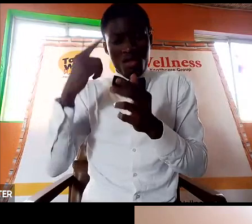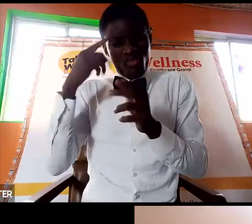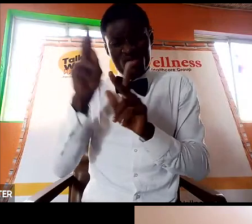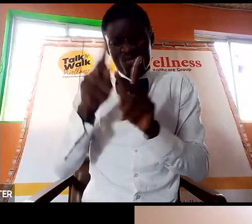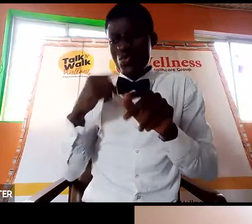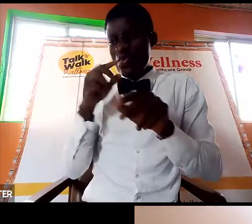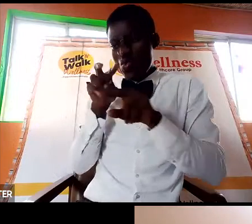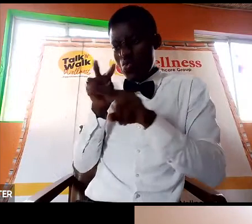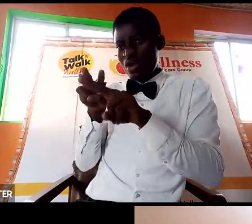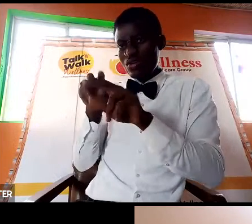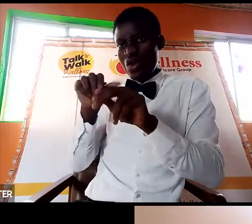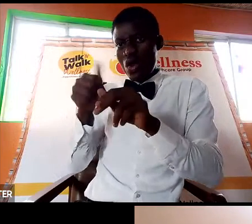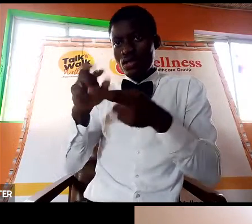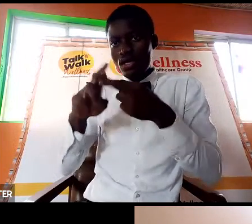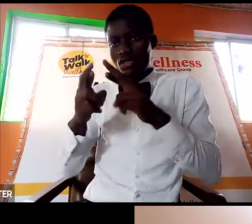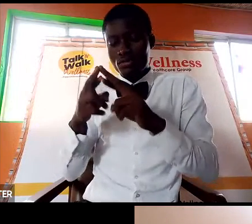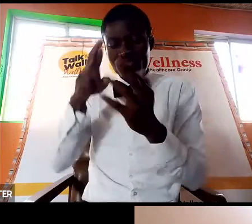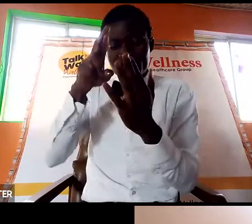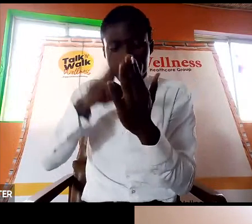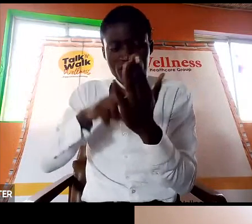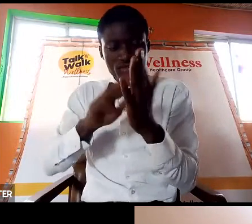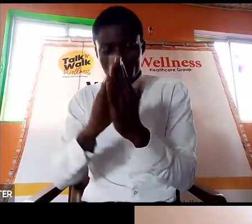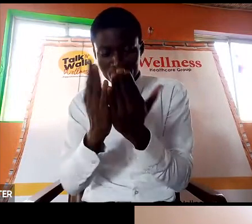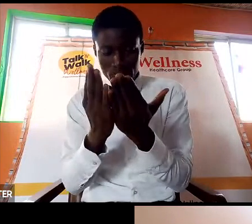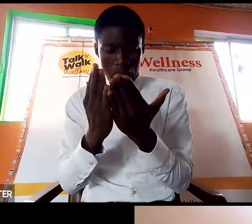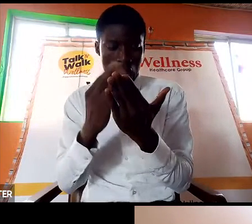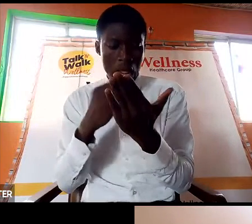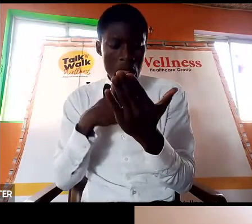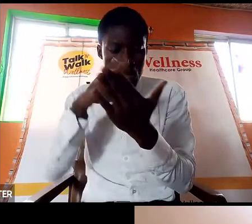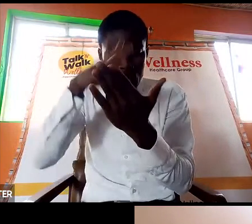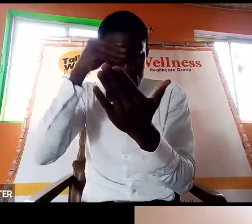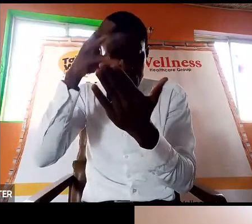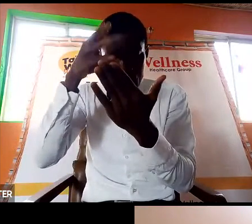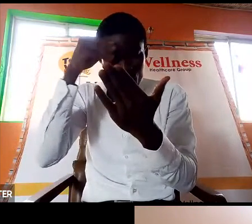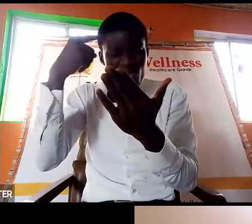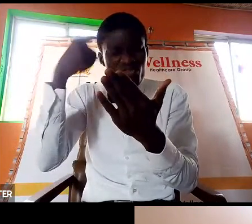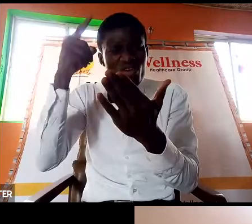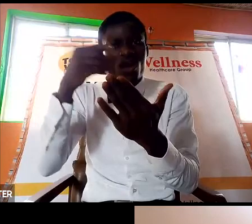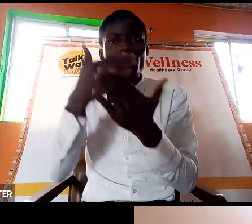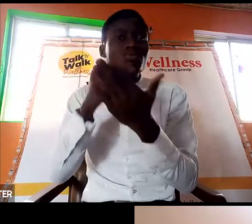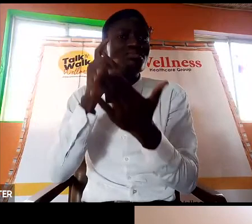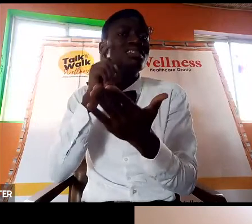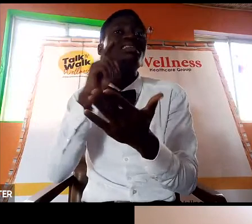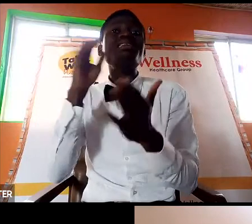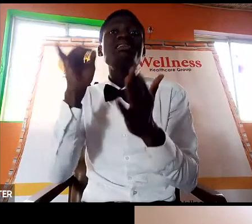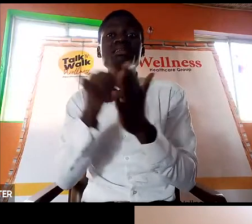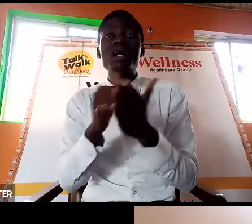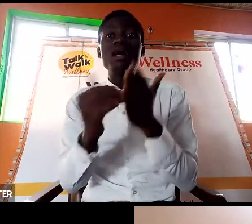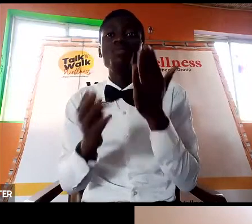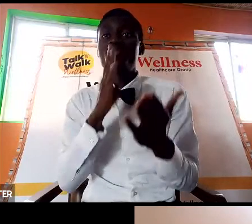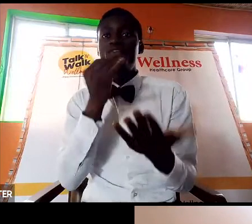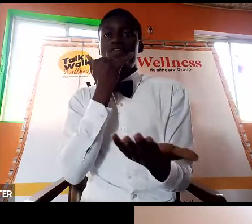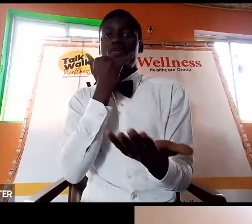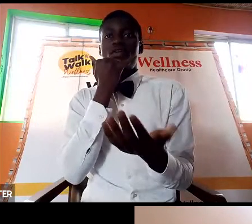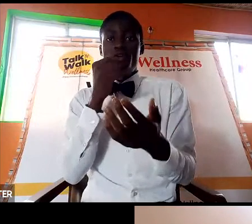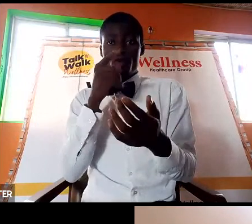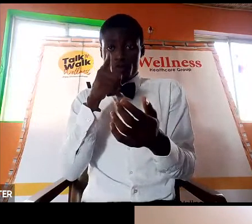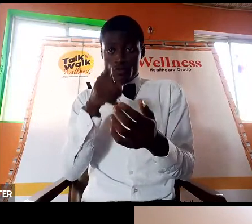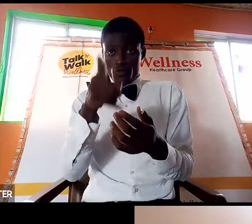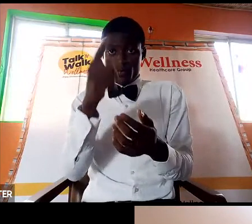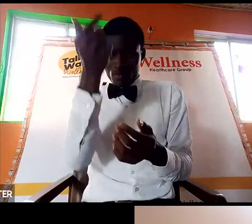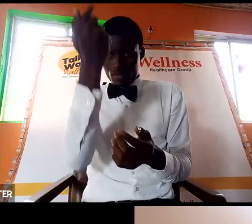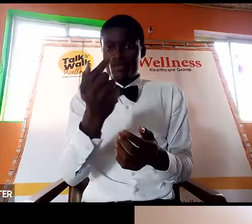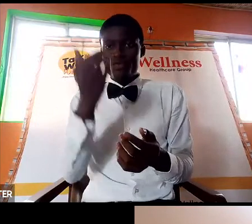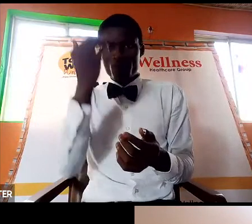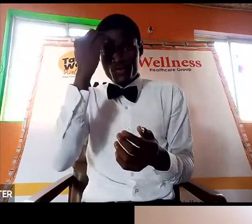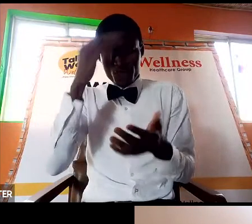and saying this is what I want, it might not be the definition of good sex. It's relative. You only know what good sex is. Wow. Right.